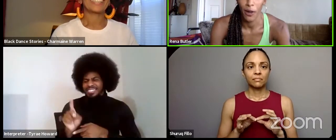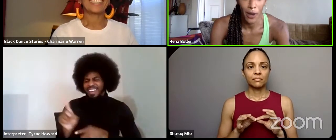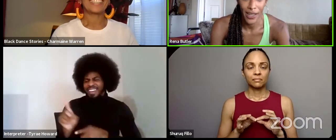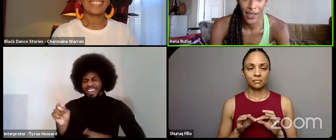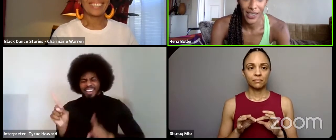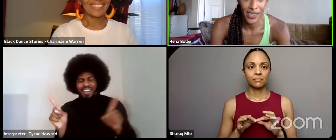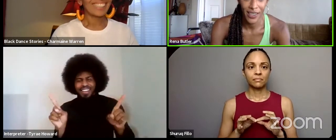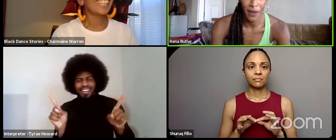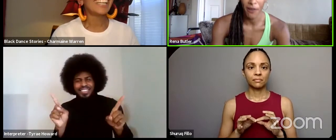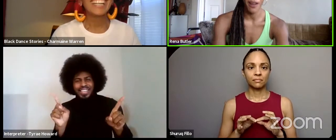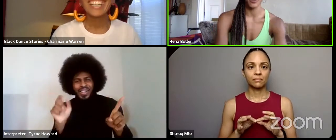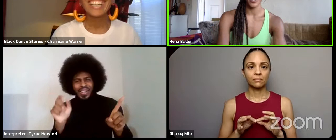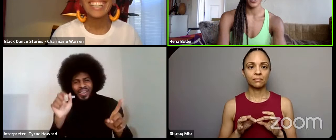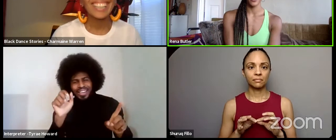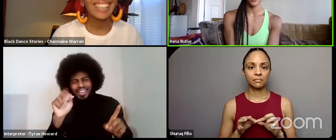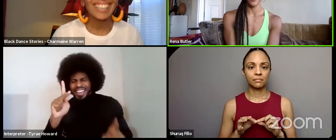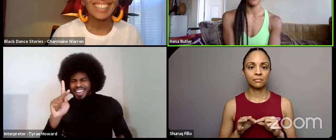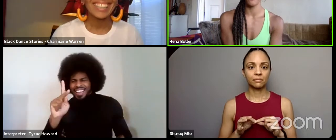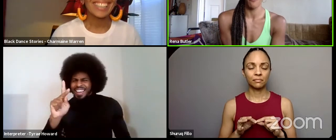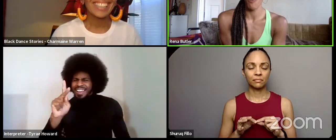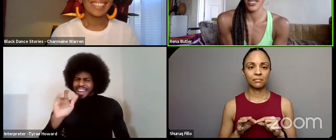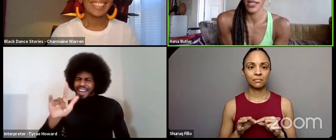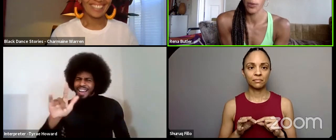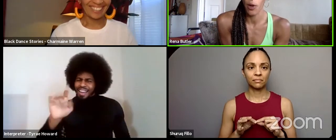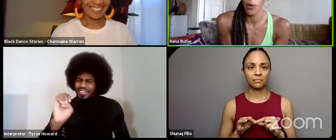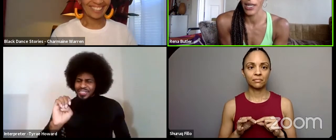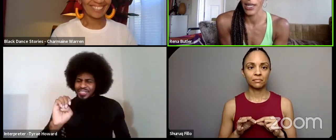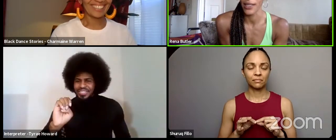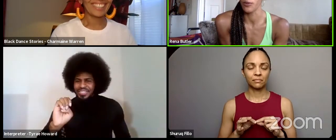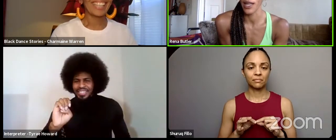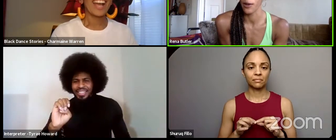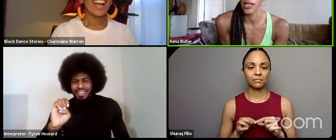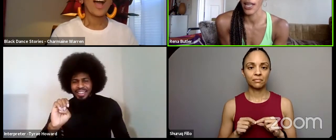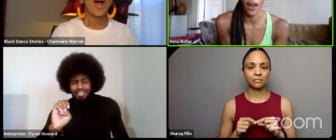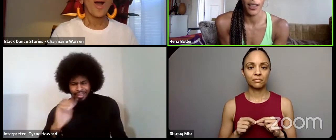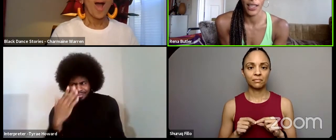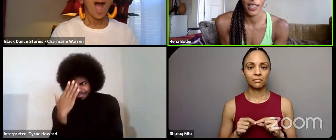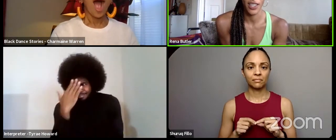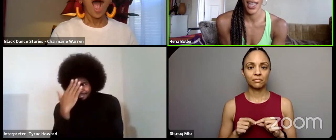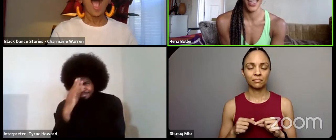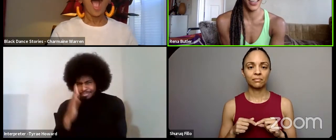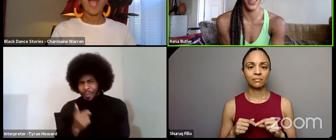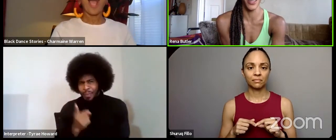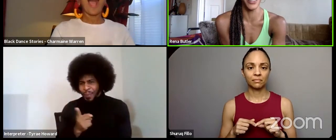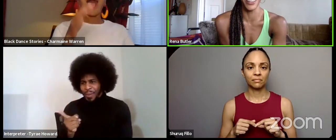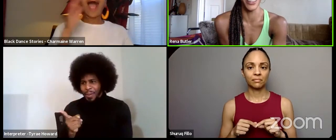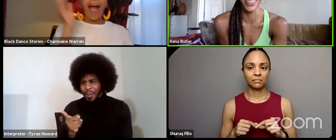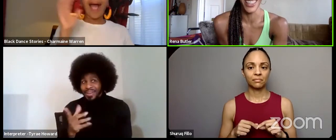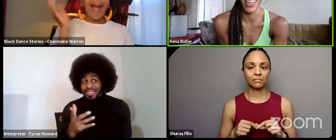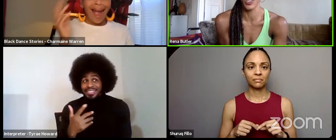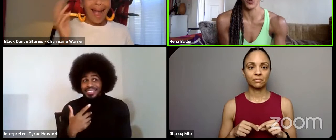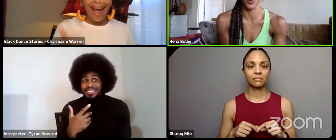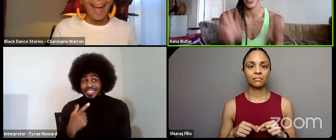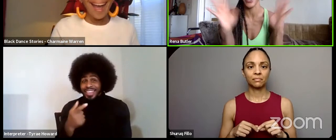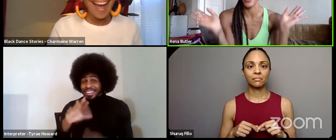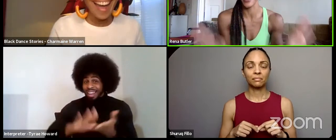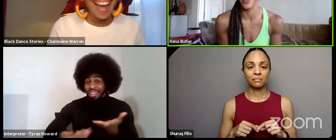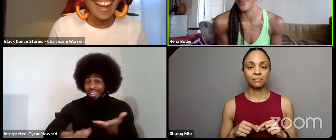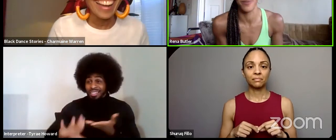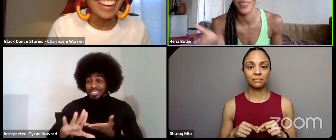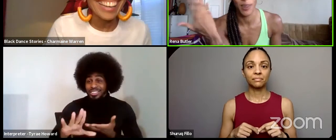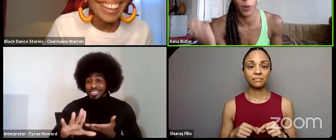who Kyle was. You know, I was like I wanted to smoke weed when I was in college and